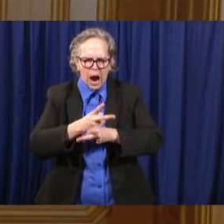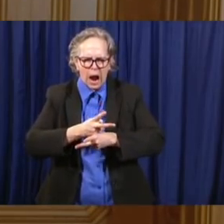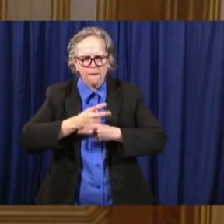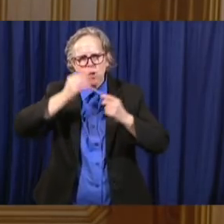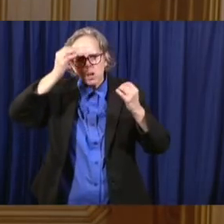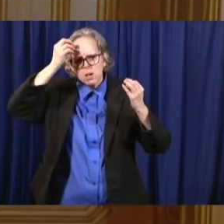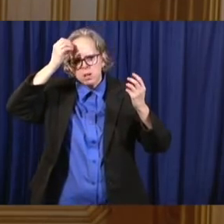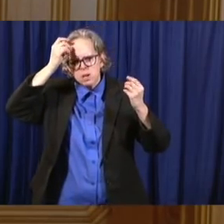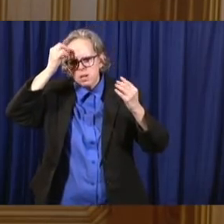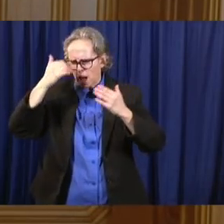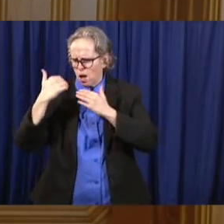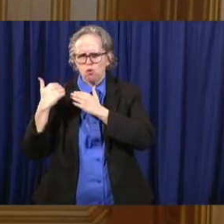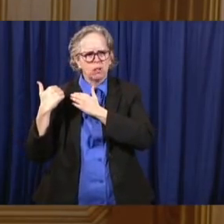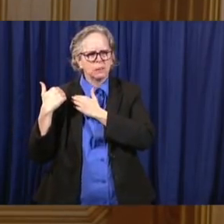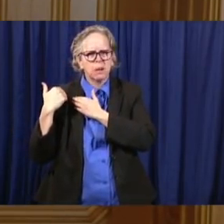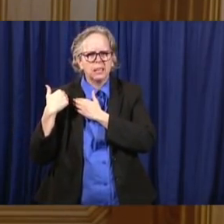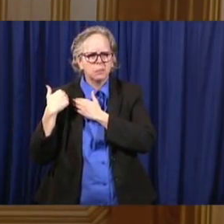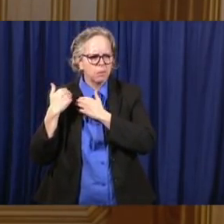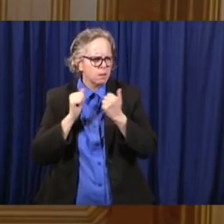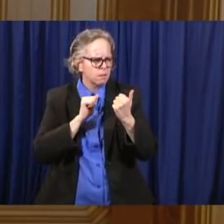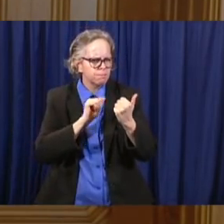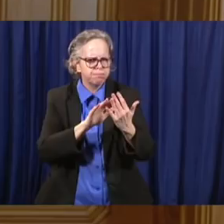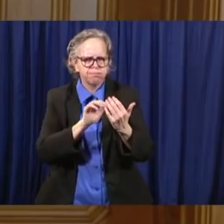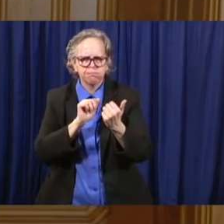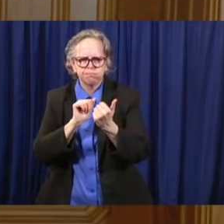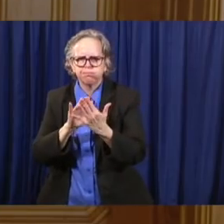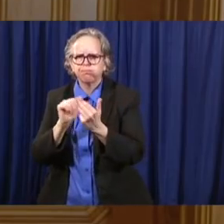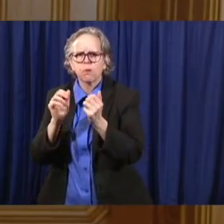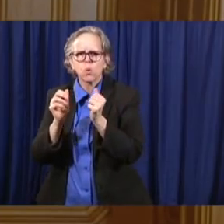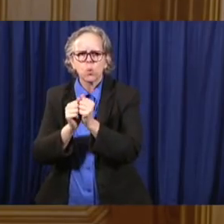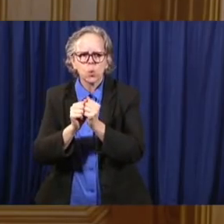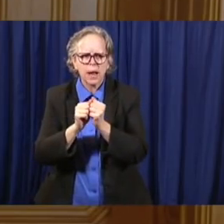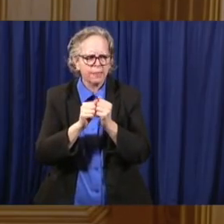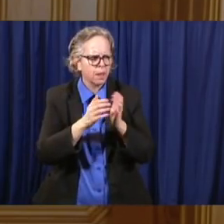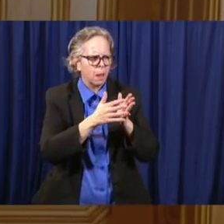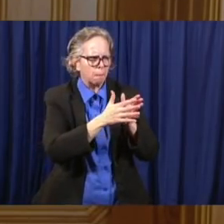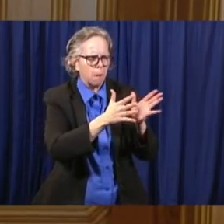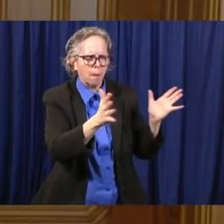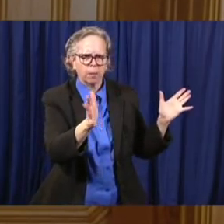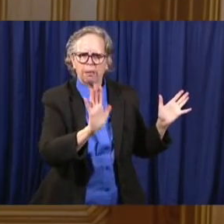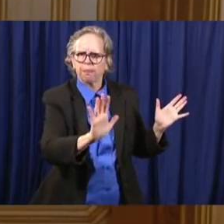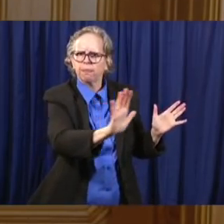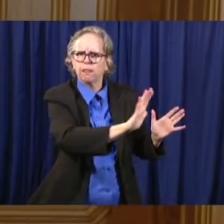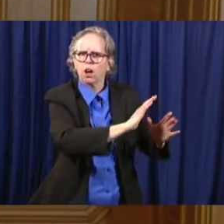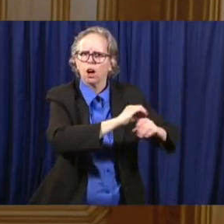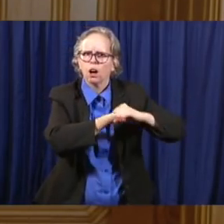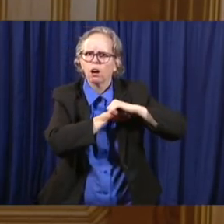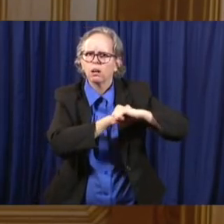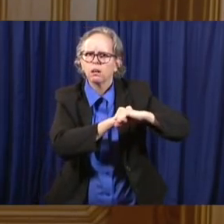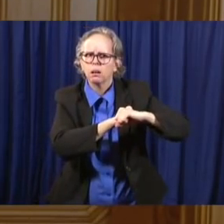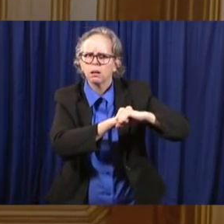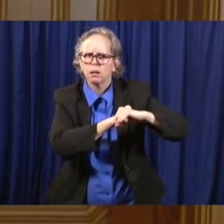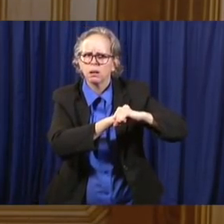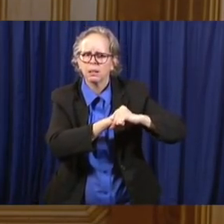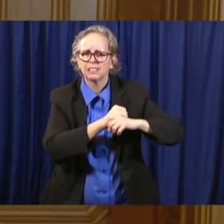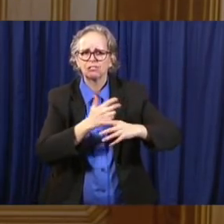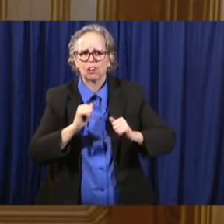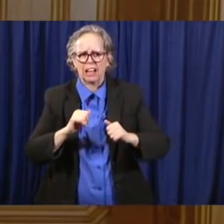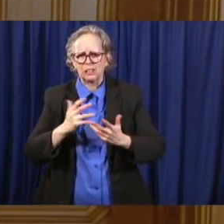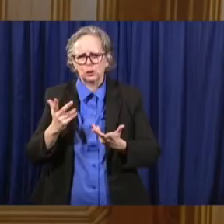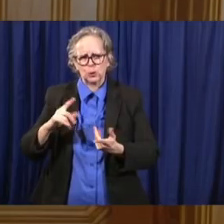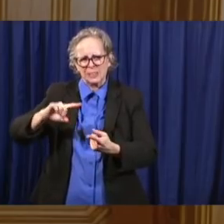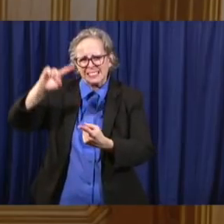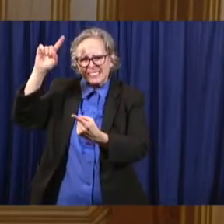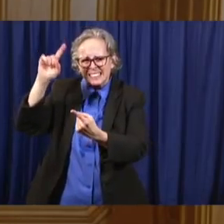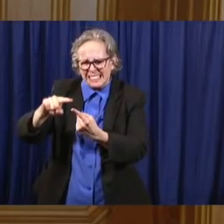approach that protects the public, but also tries to minimize the spread of this